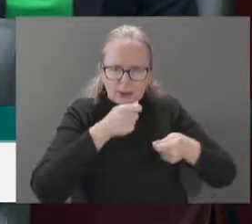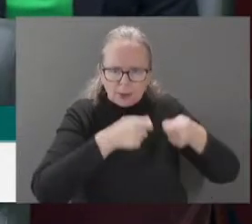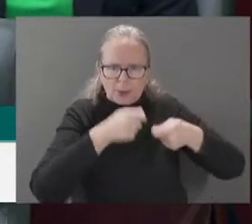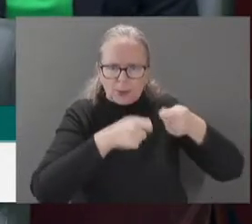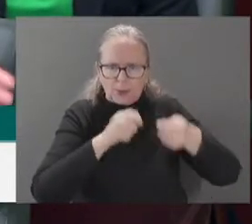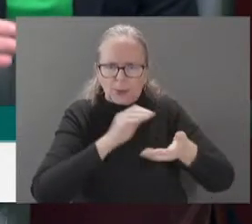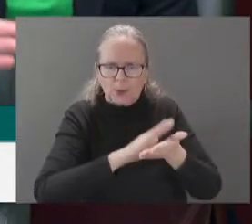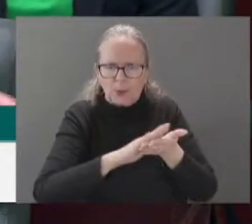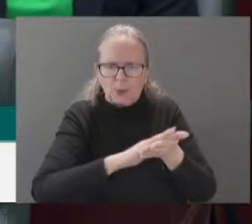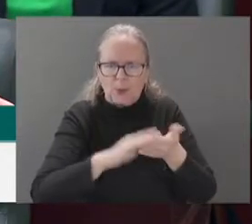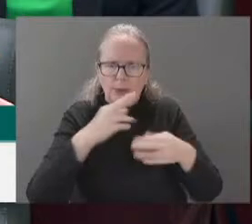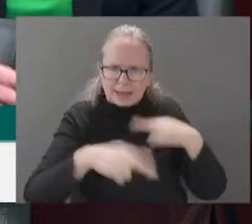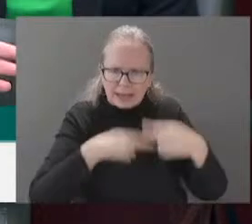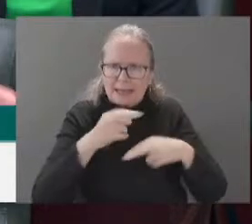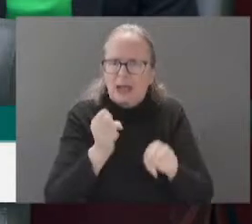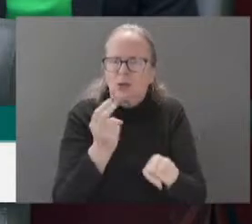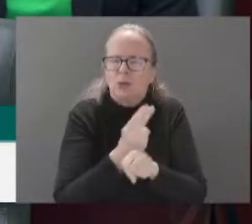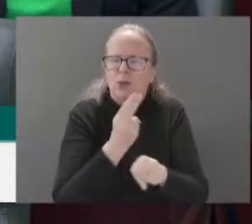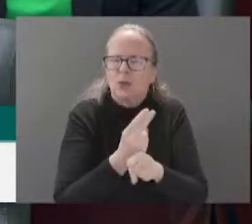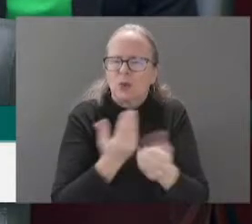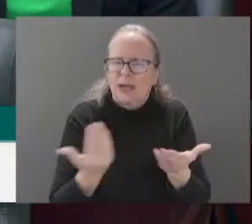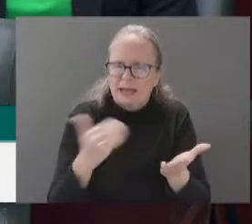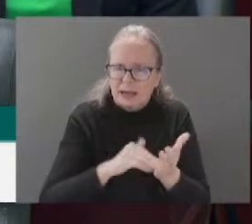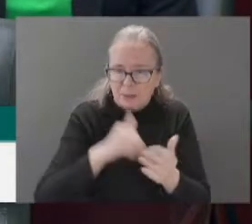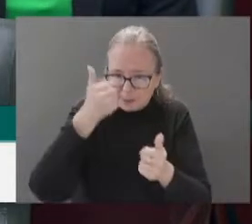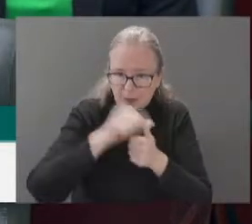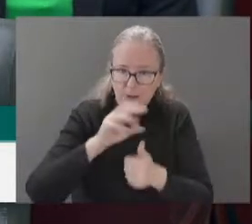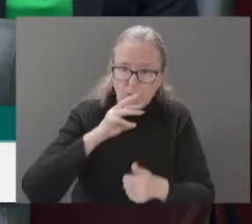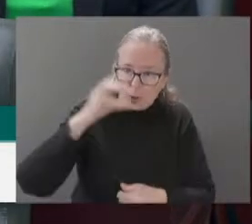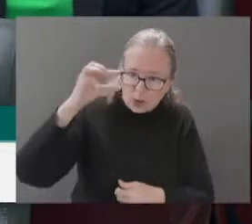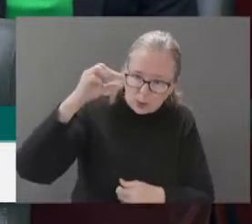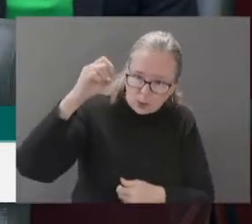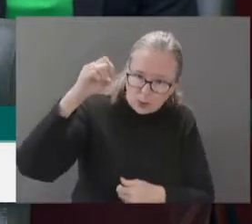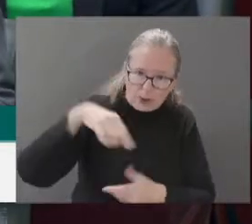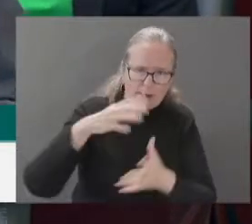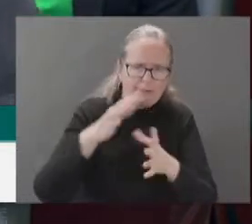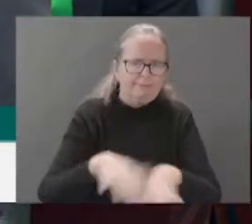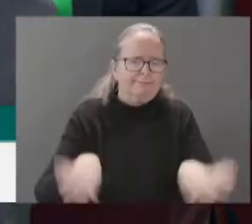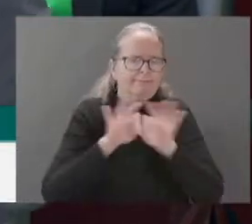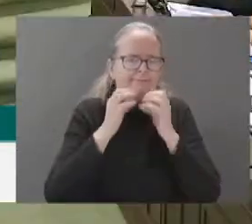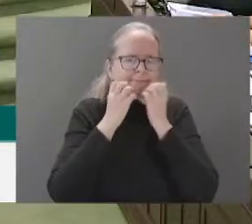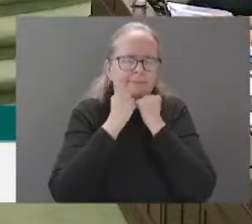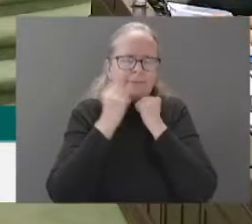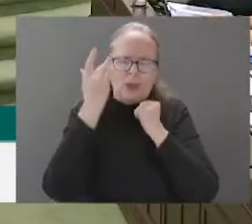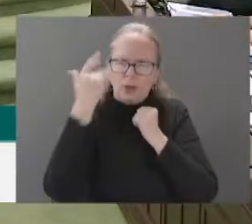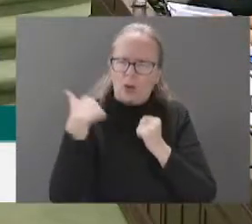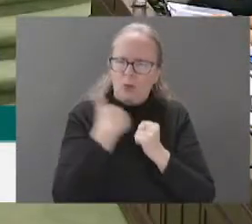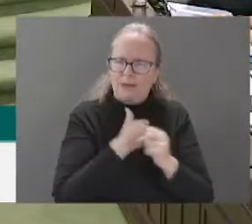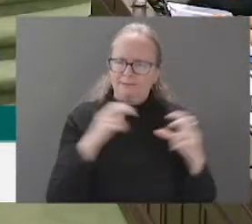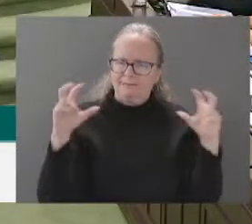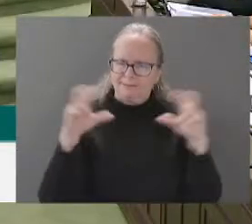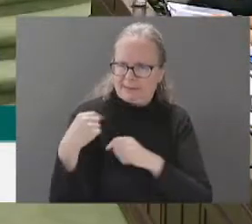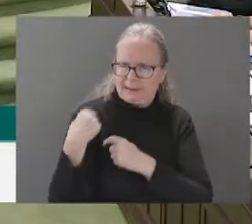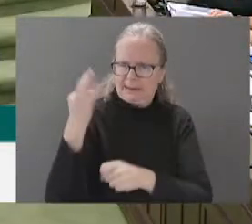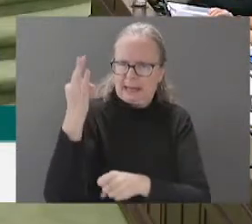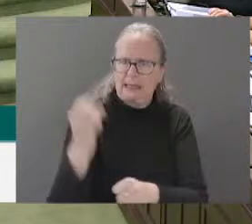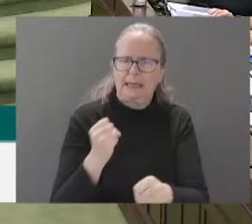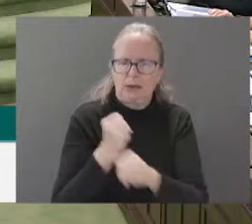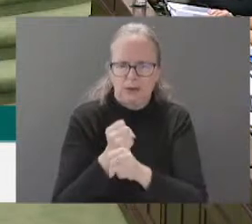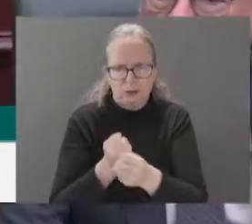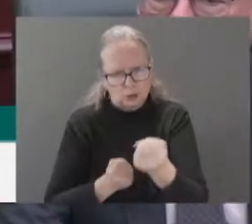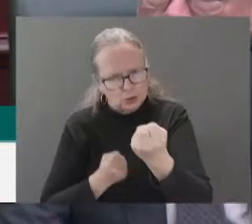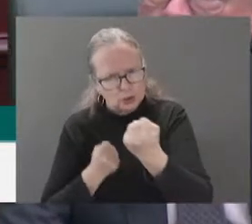counts and that is why we've been investing for Over N years in developing new technologies to address this kind of Crisis honorable member for Calgary elbow has